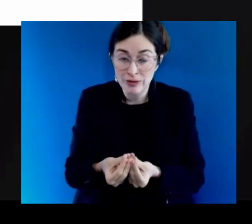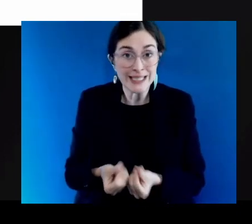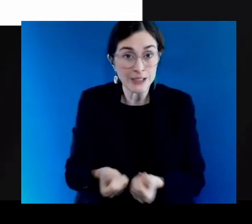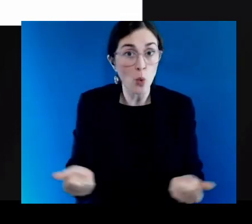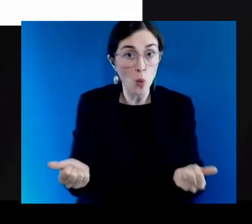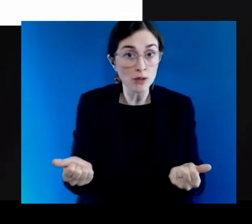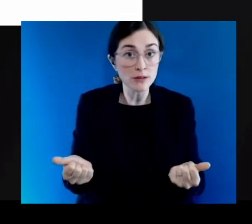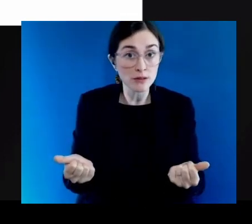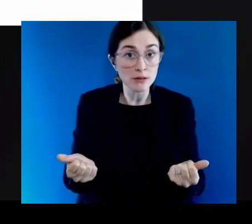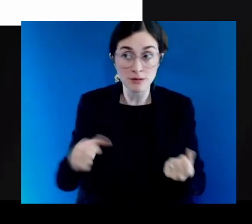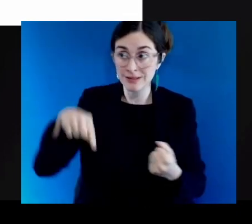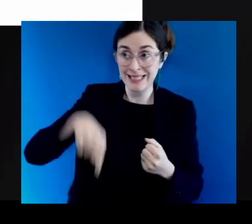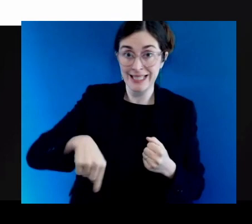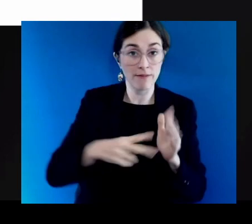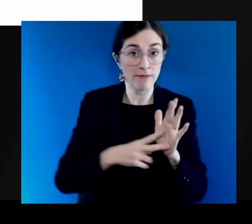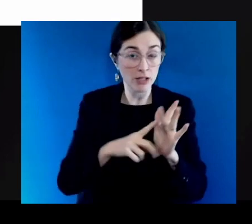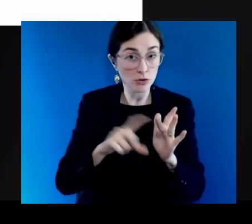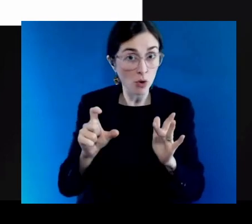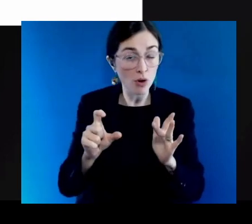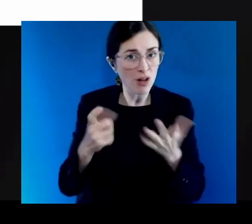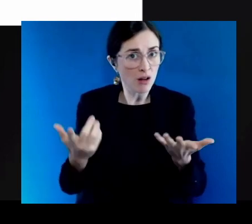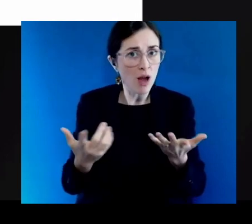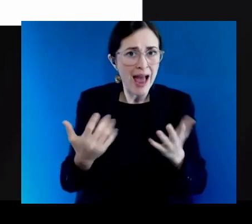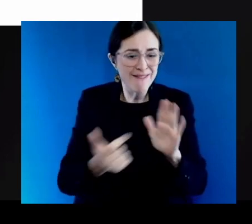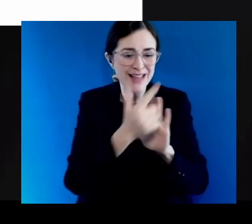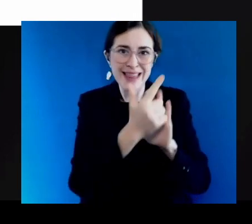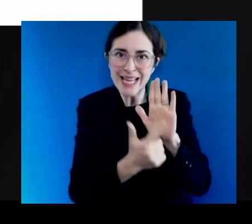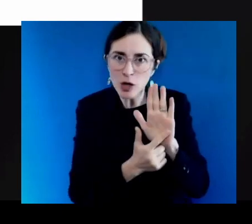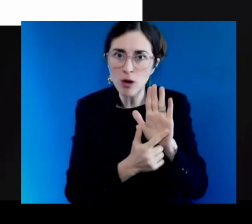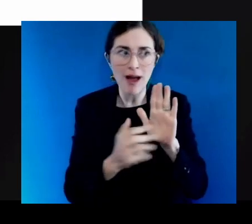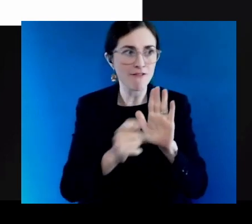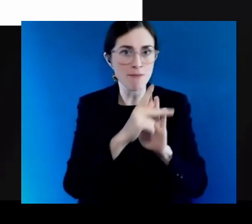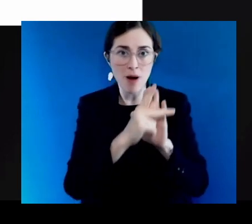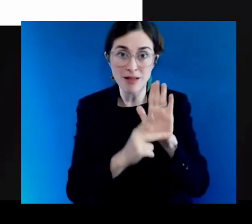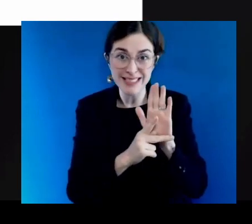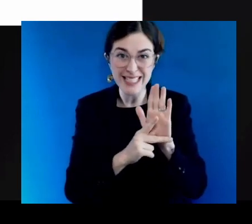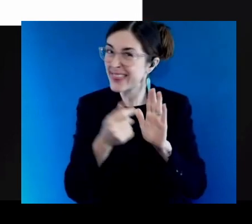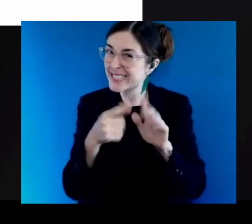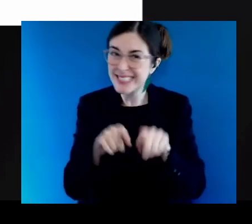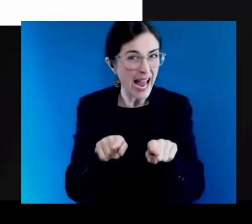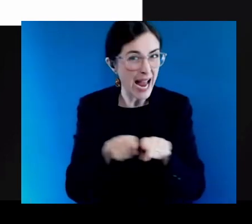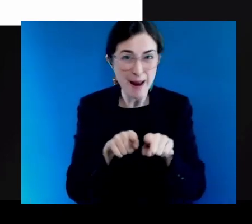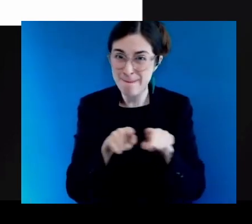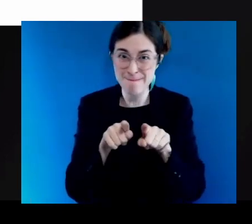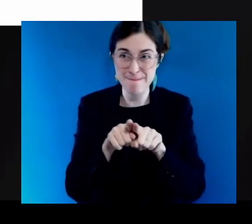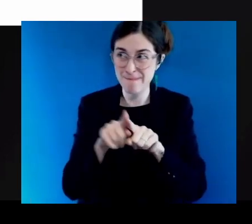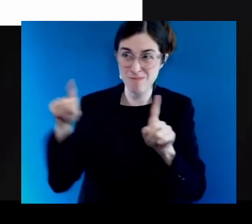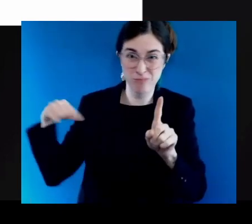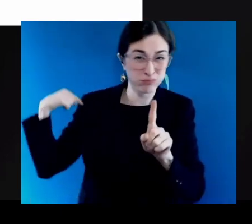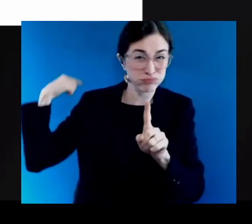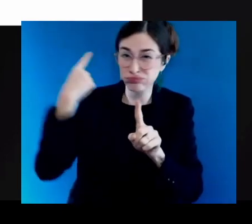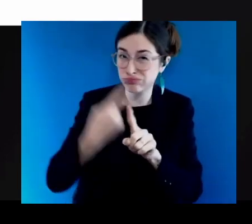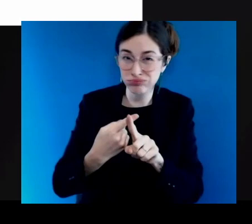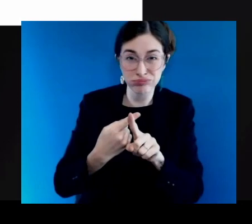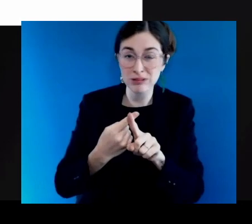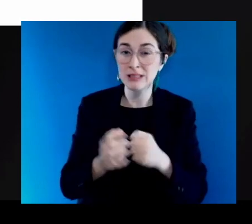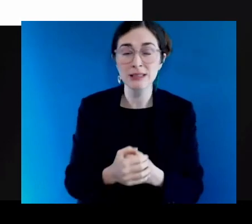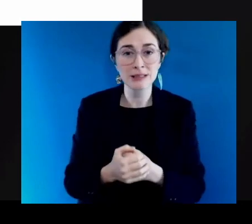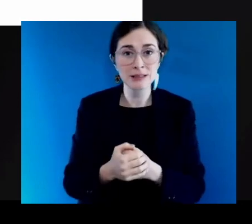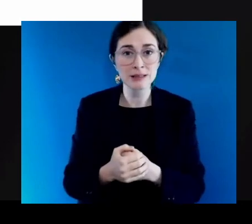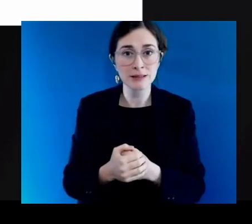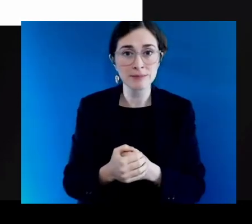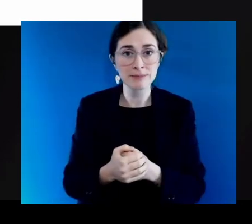These remain our resource legal and policy frameworks to this day. For example, as is reflected in the Mineral